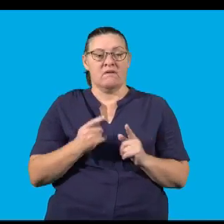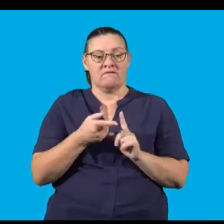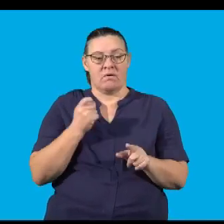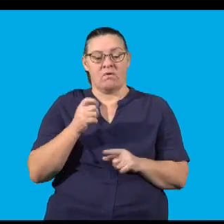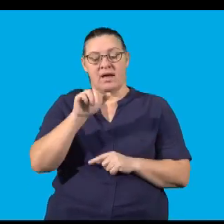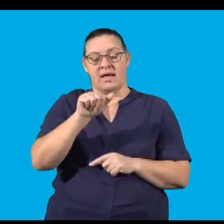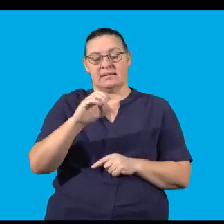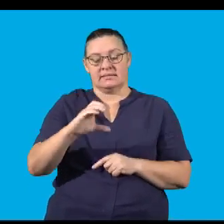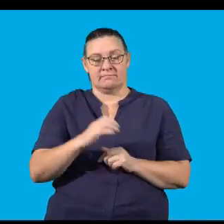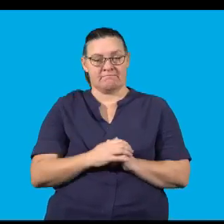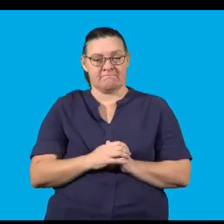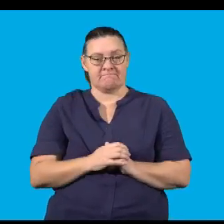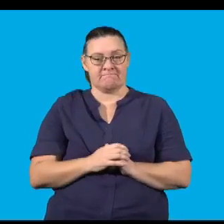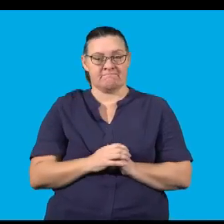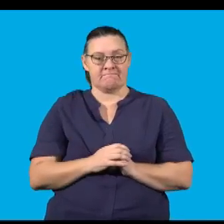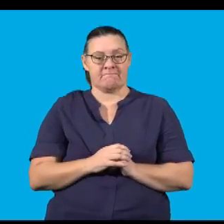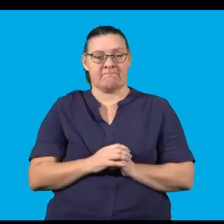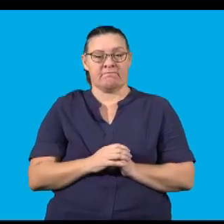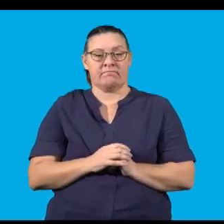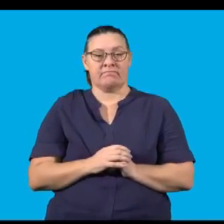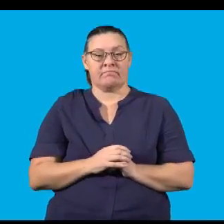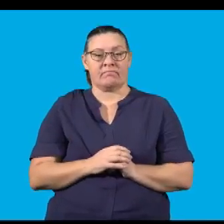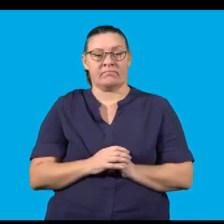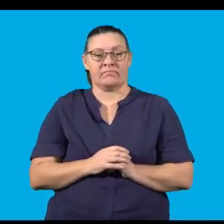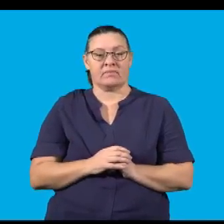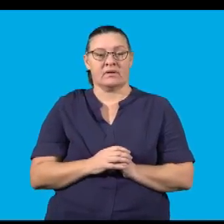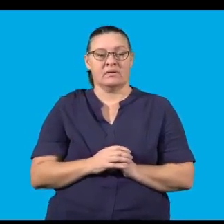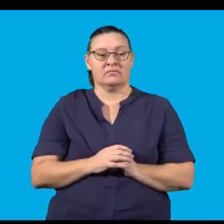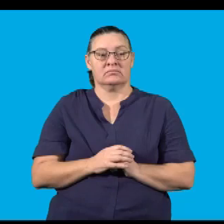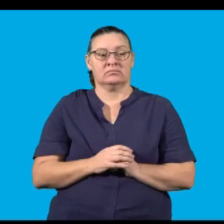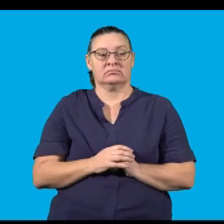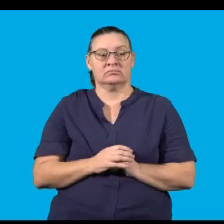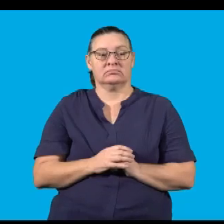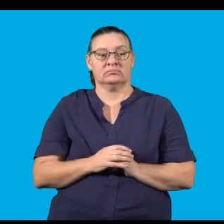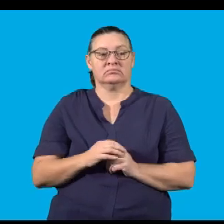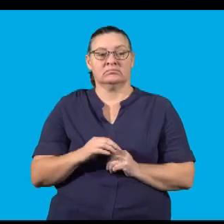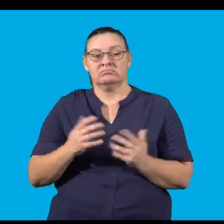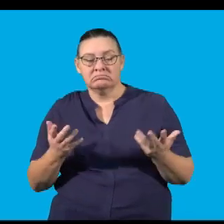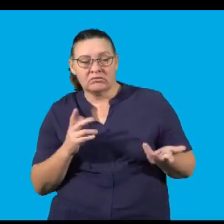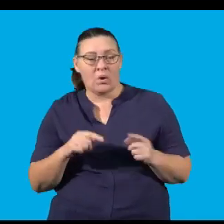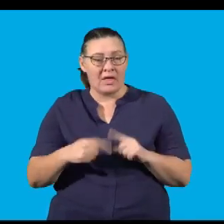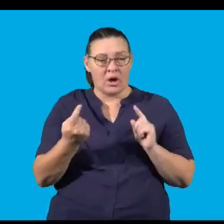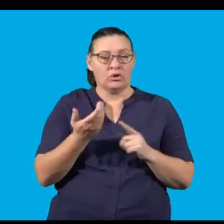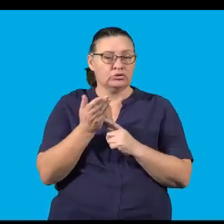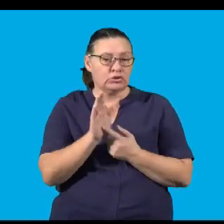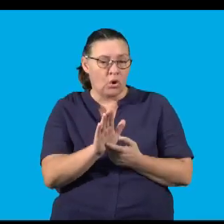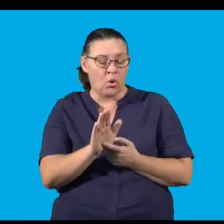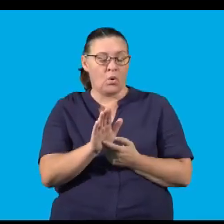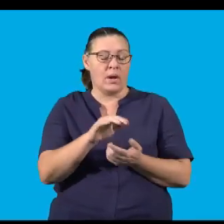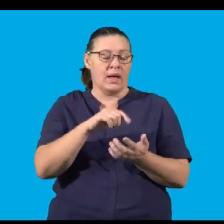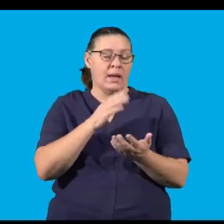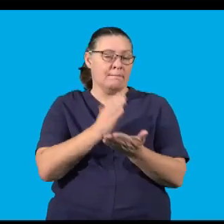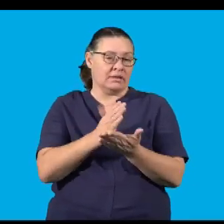line AC. Let's move on. Hence or otherwise, show that the midpoint